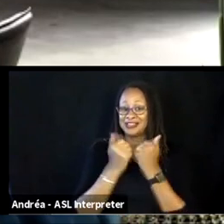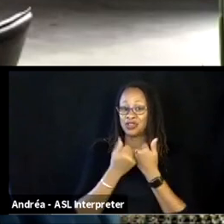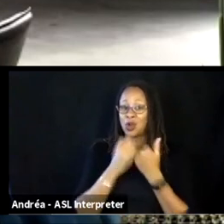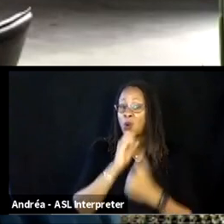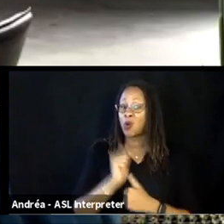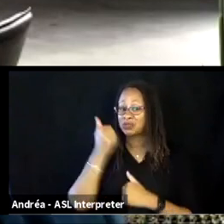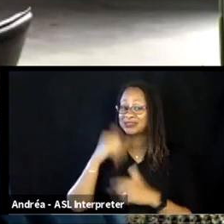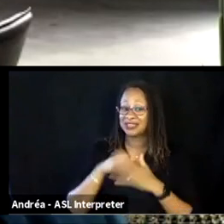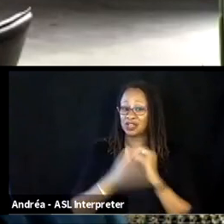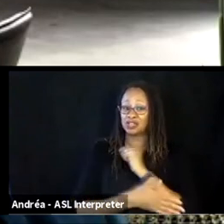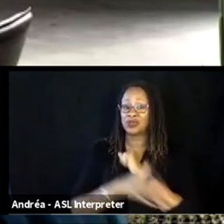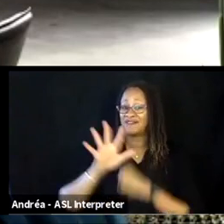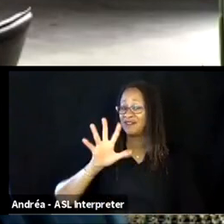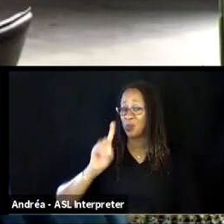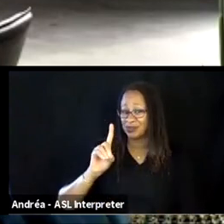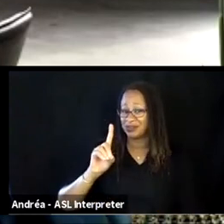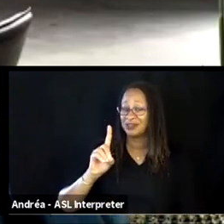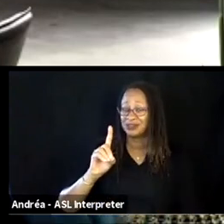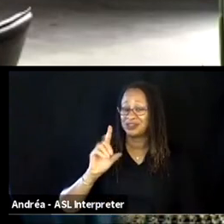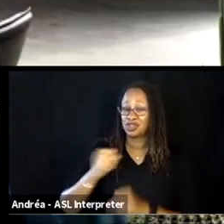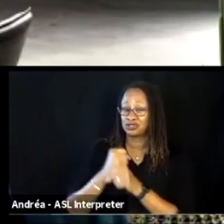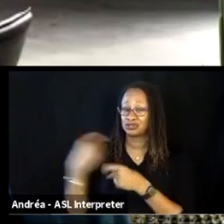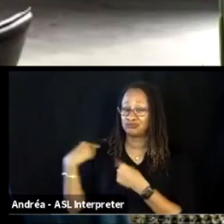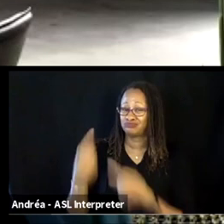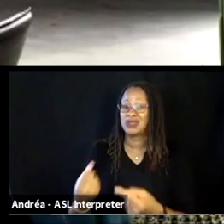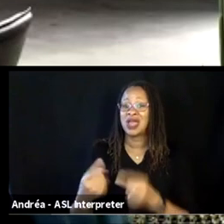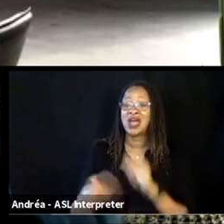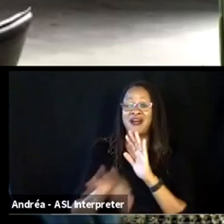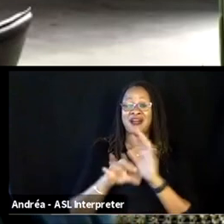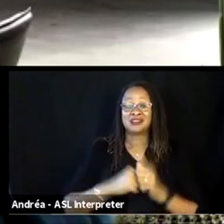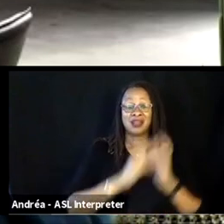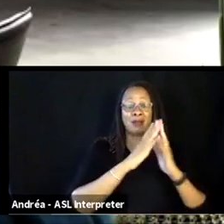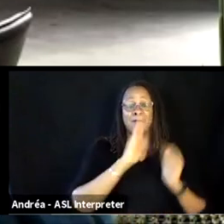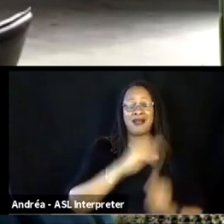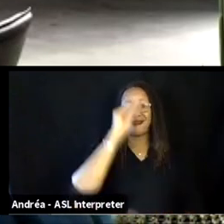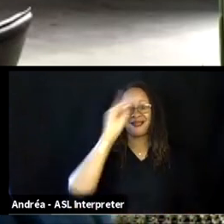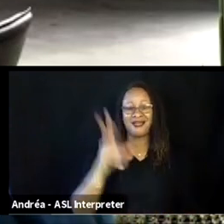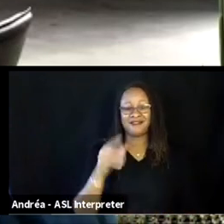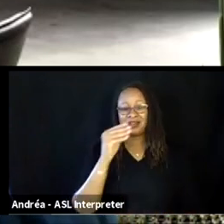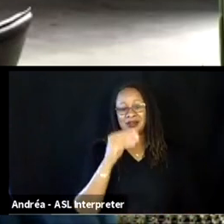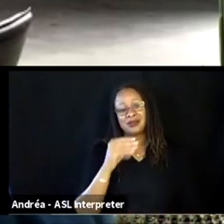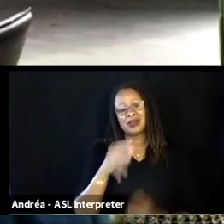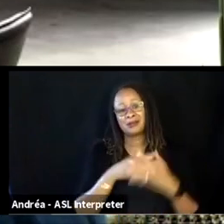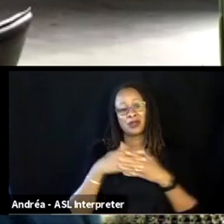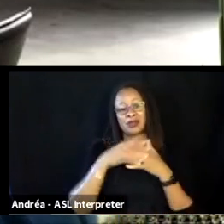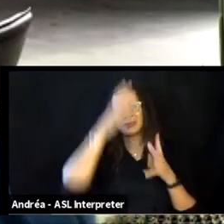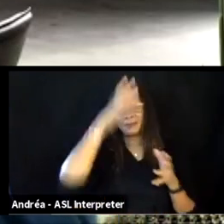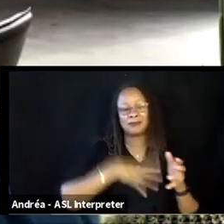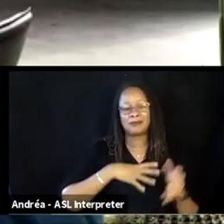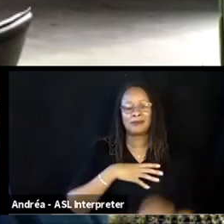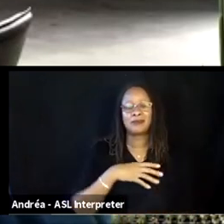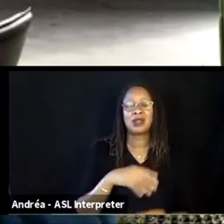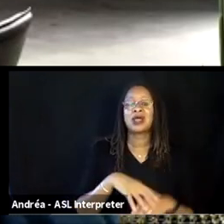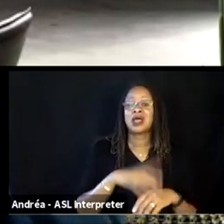years old, and it was founded by an African-American male. And in 2012, Monique Nelson and